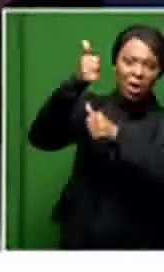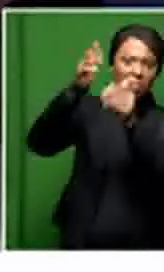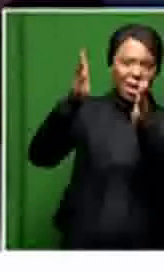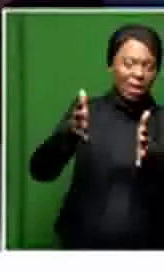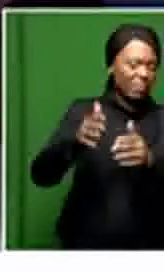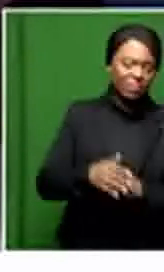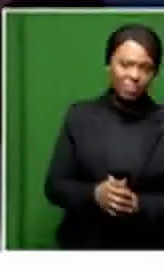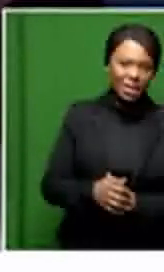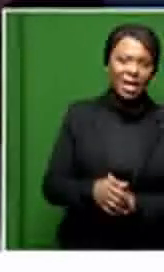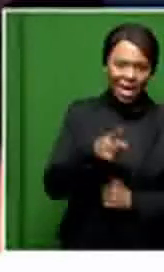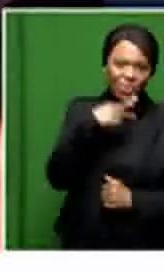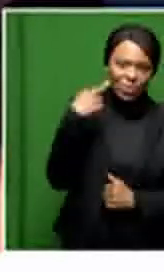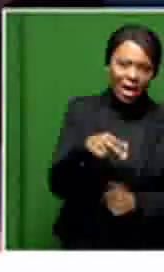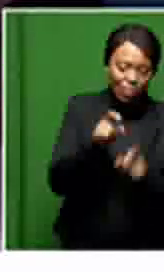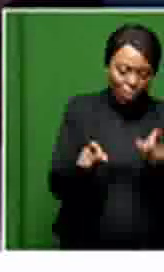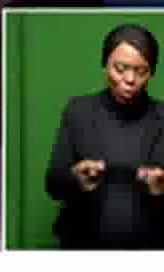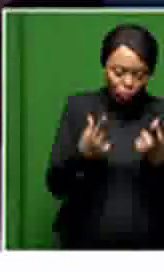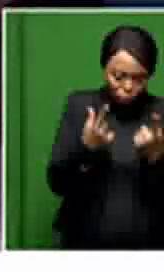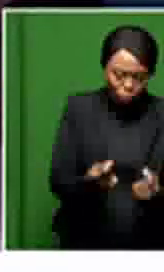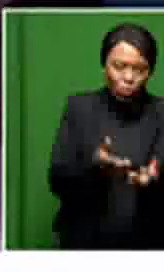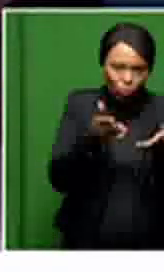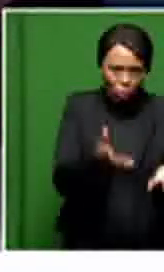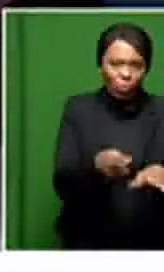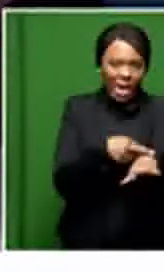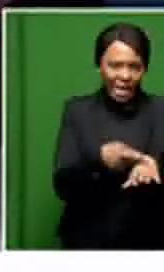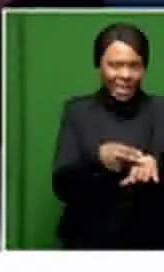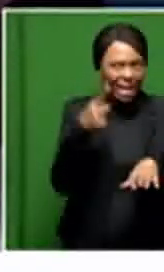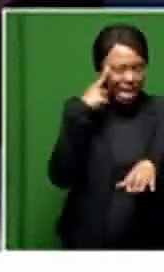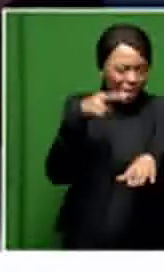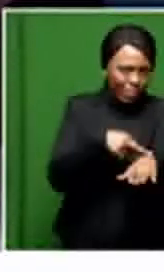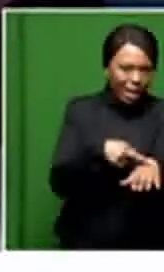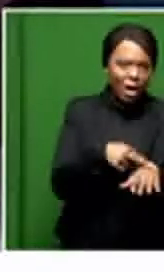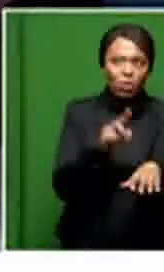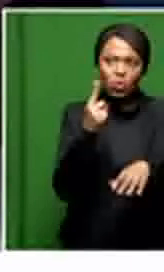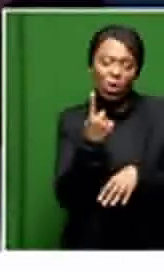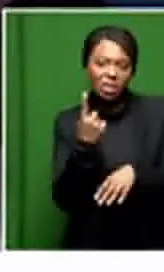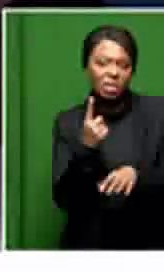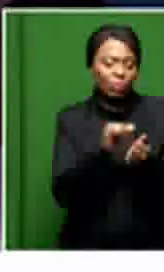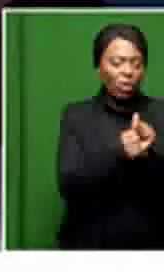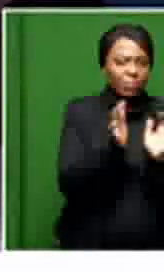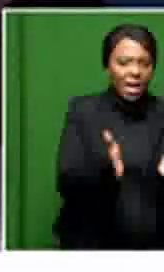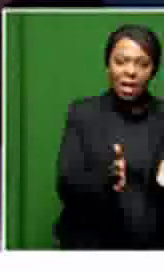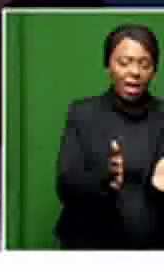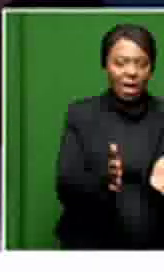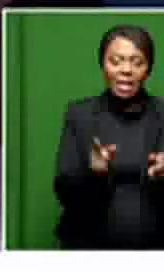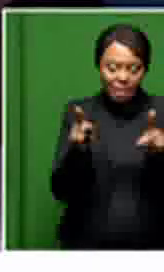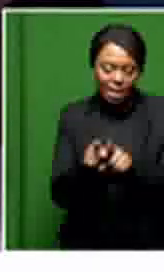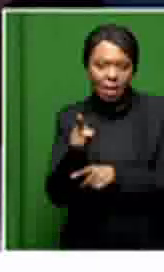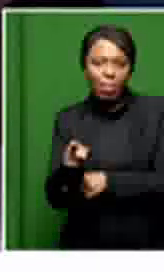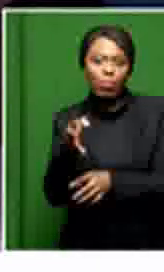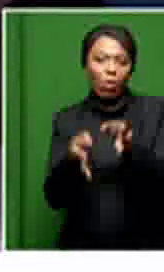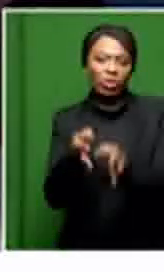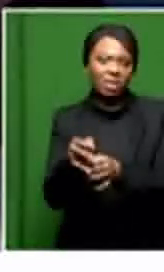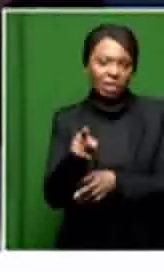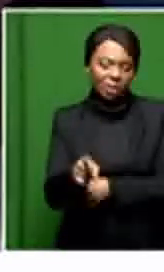God. These are built by real people thinking through not only their sport, but their politics. So that's, one of the things to